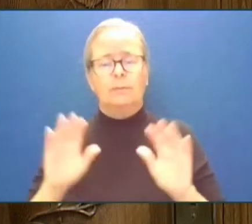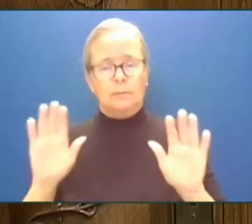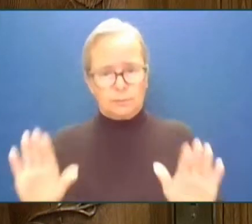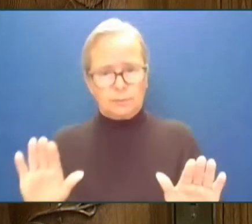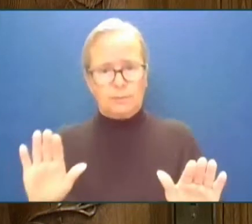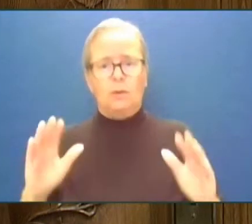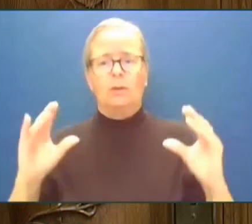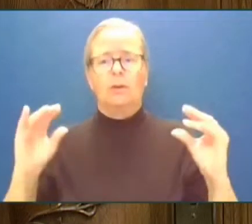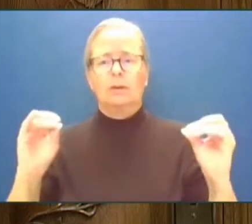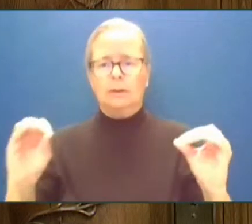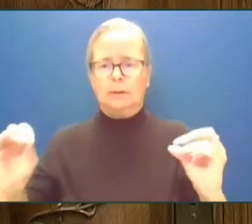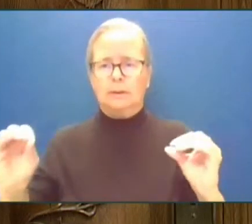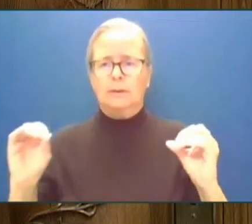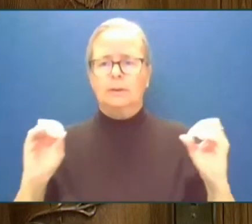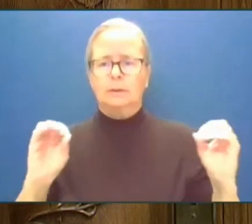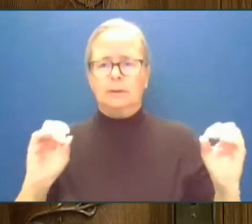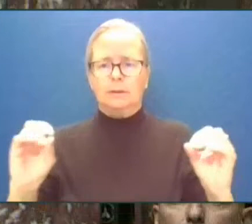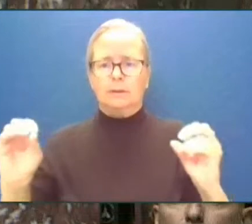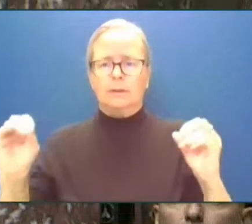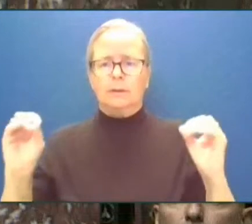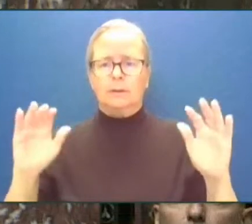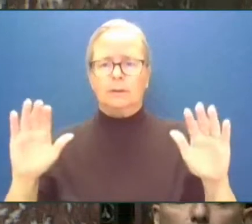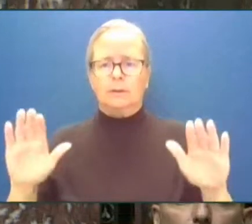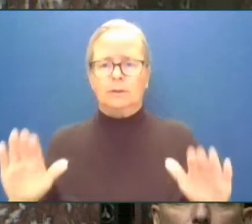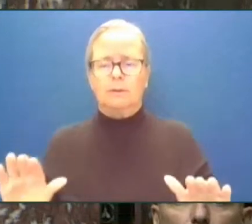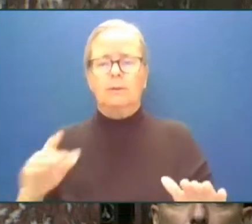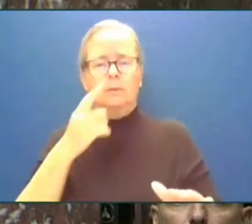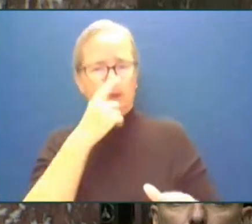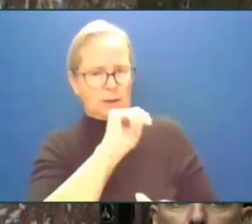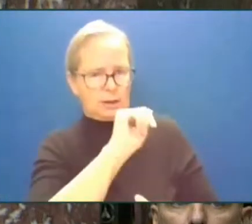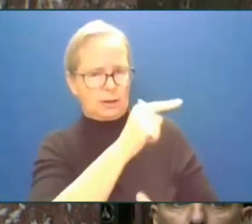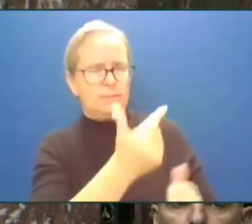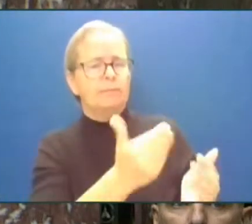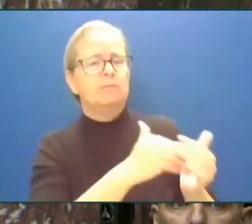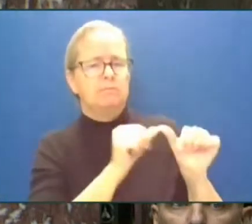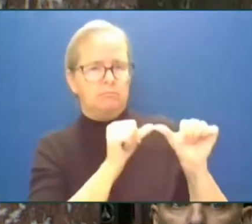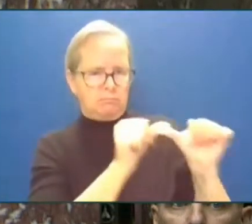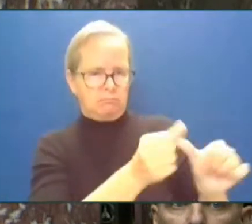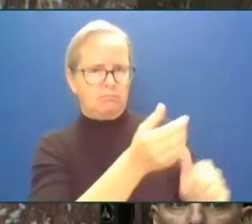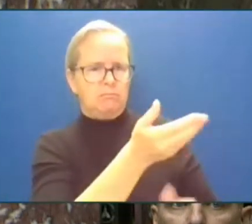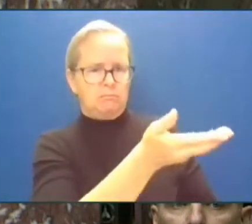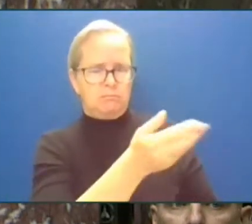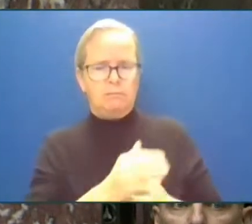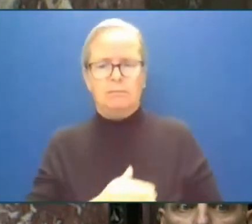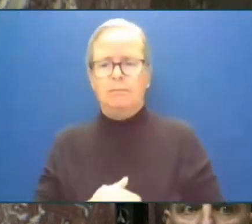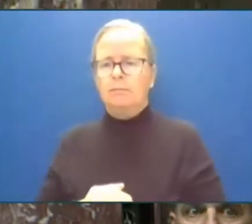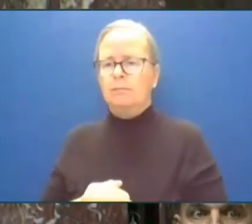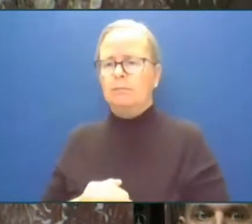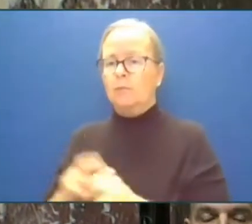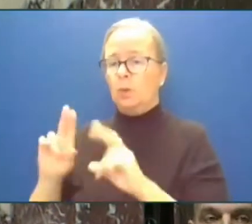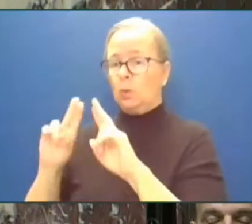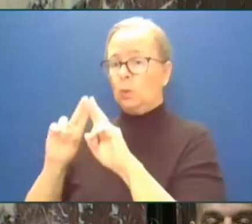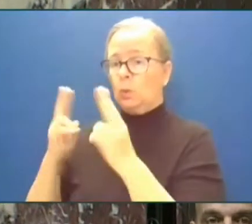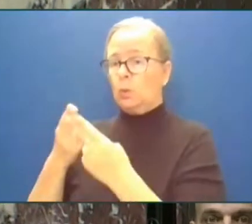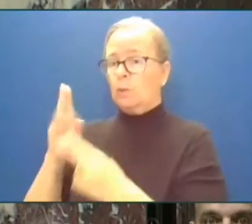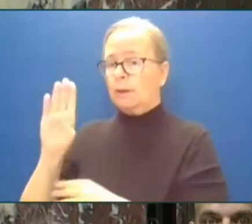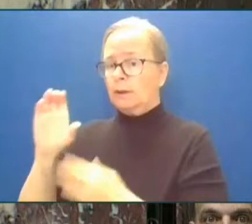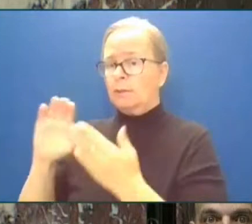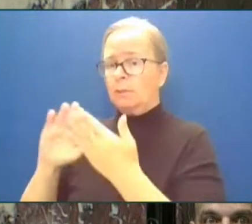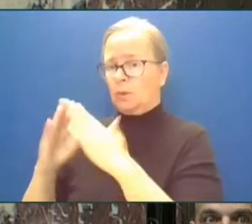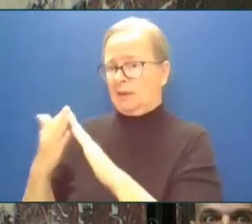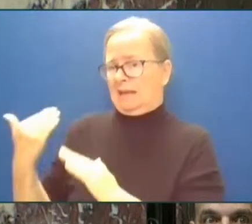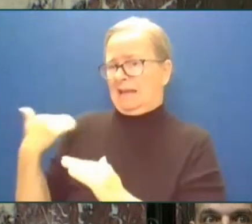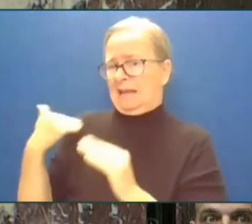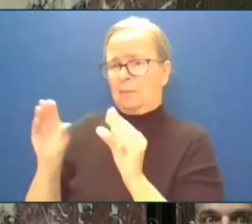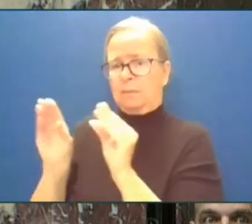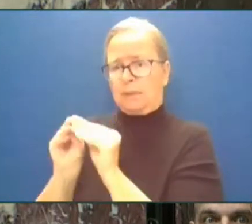Attorney General, will Mr. continue. Speaker, at the Union of BC Municipalities meeting, I had the opportunity to meet with members of the Terrace Council, the Mayor-elect